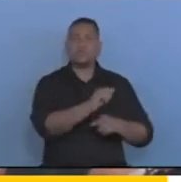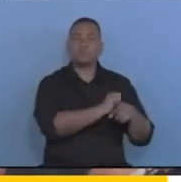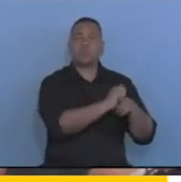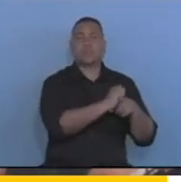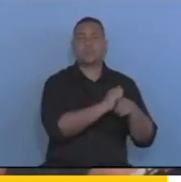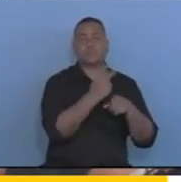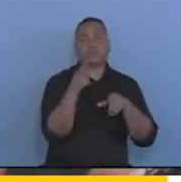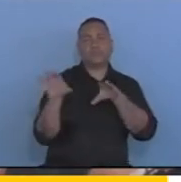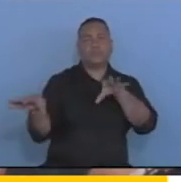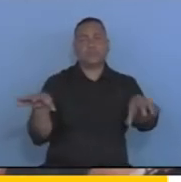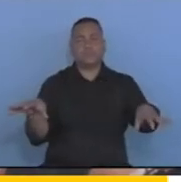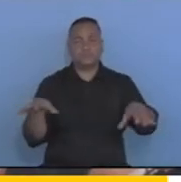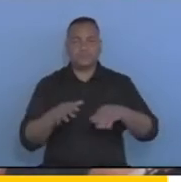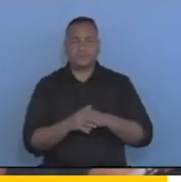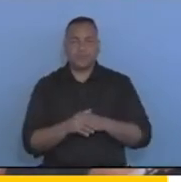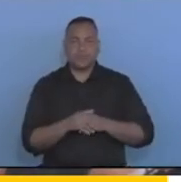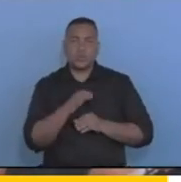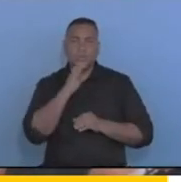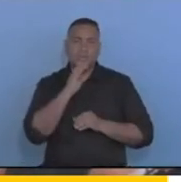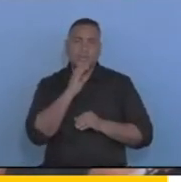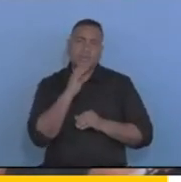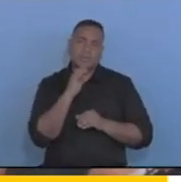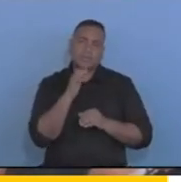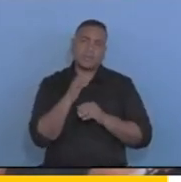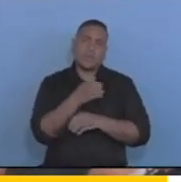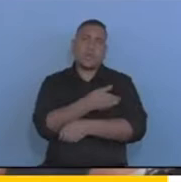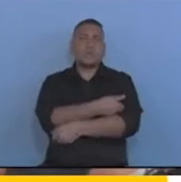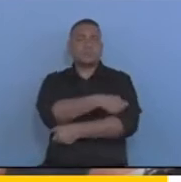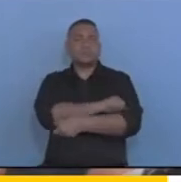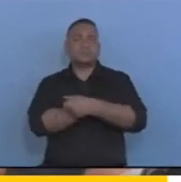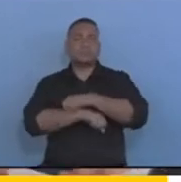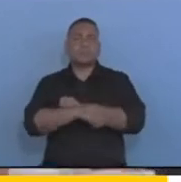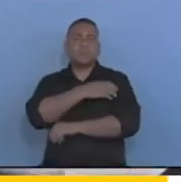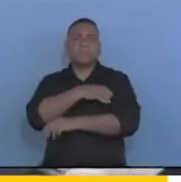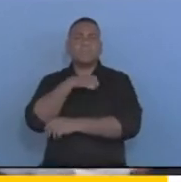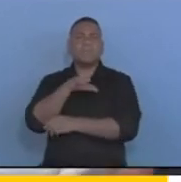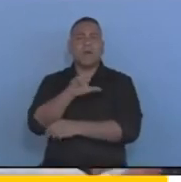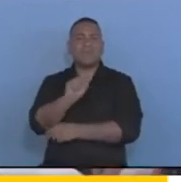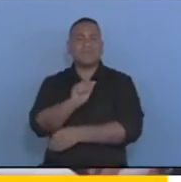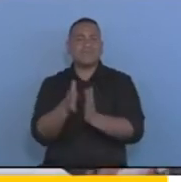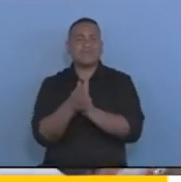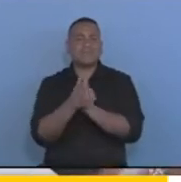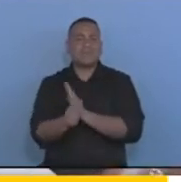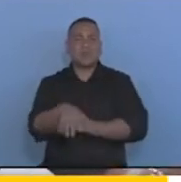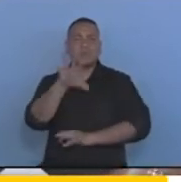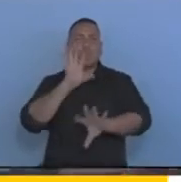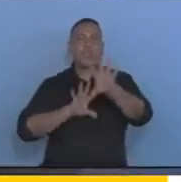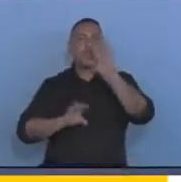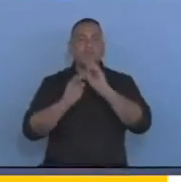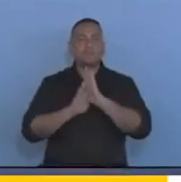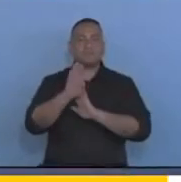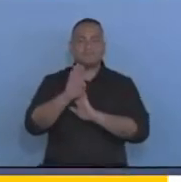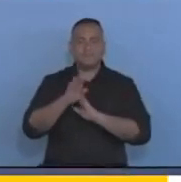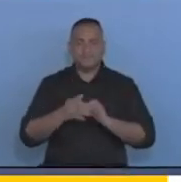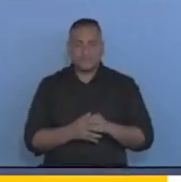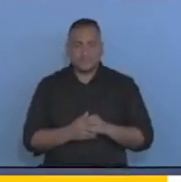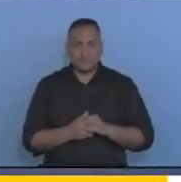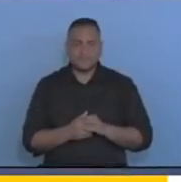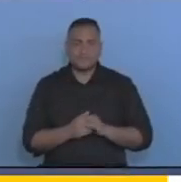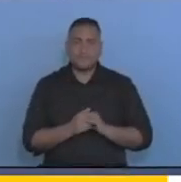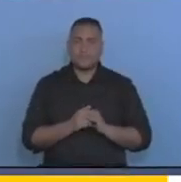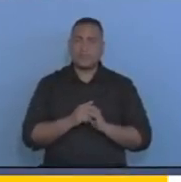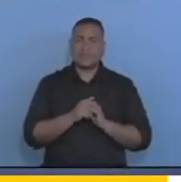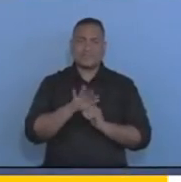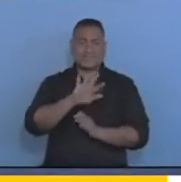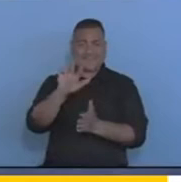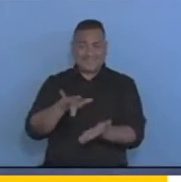be equipped to be employable almost immediately. Exactly. And when we talk center specialization, this is what commonly is known